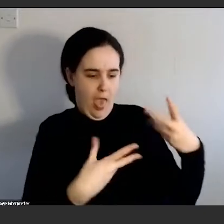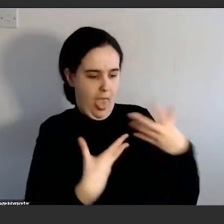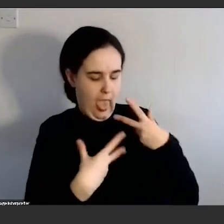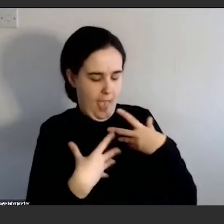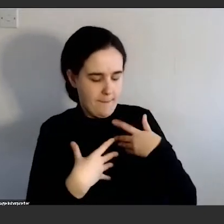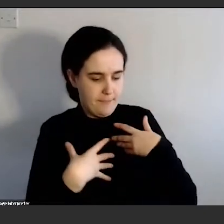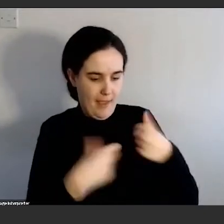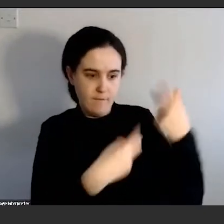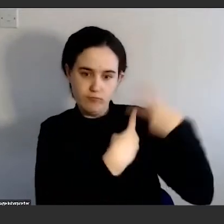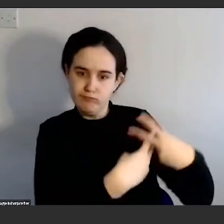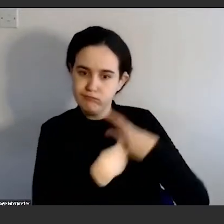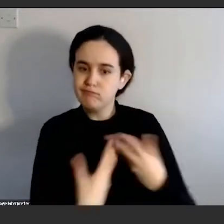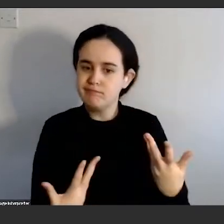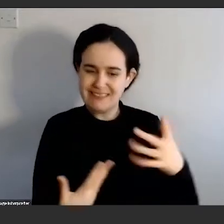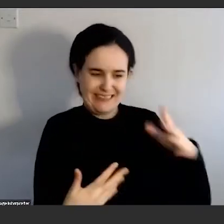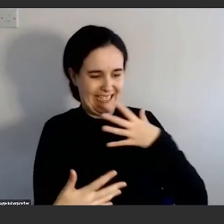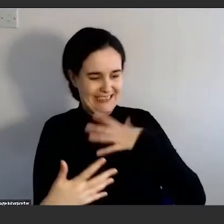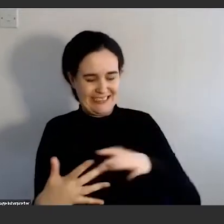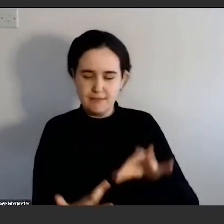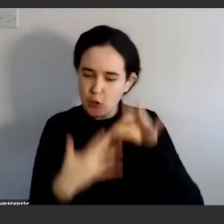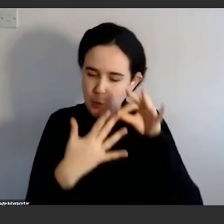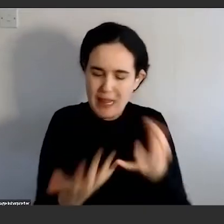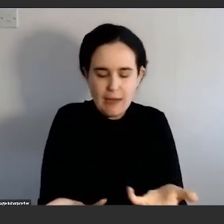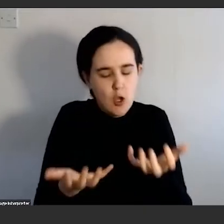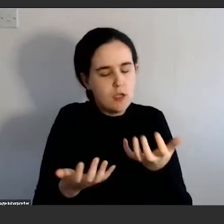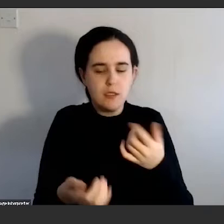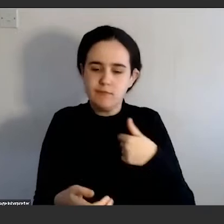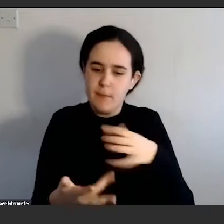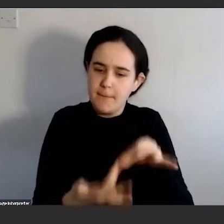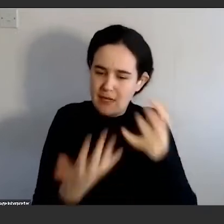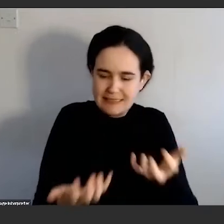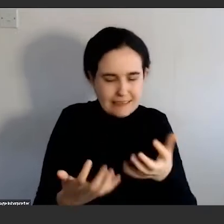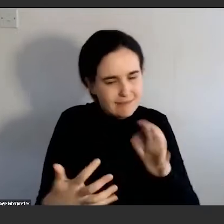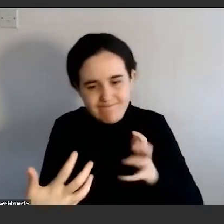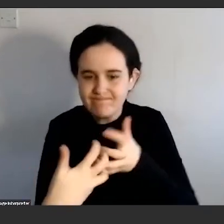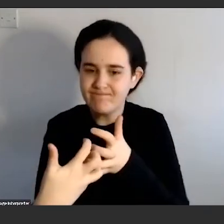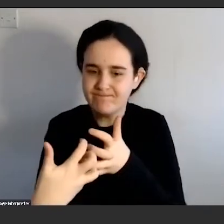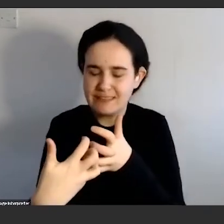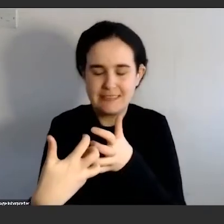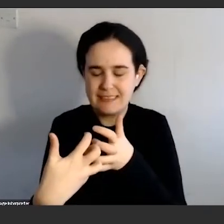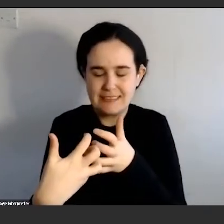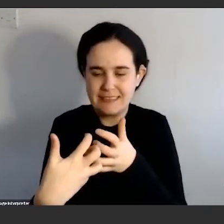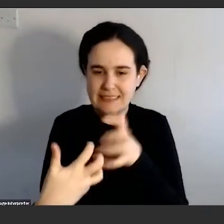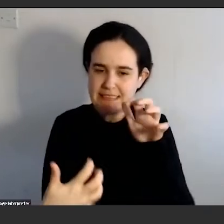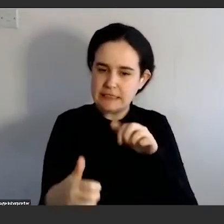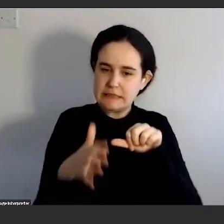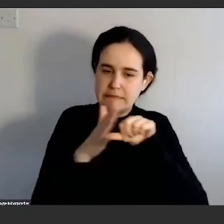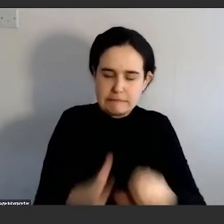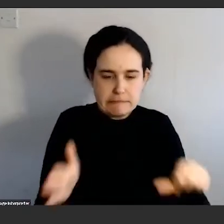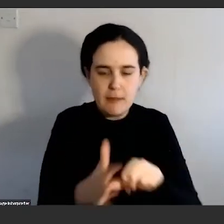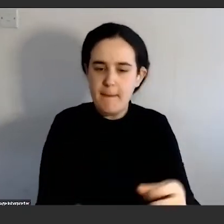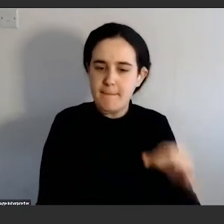Removing these barriers benefits everyone, especially vulnerable populations, older